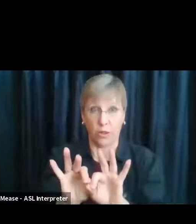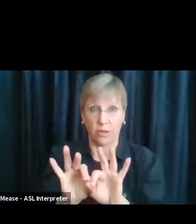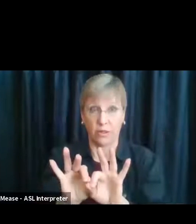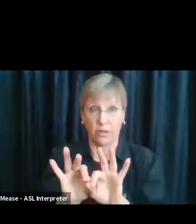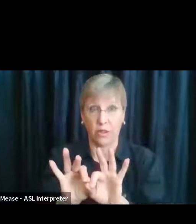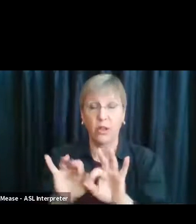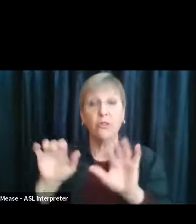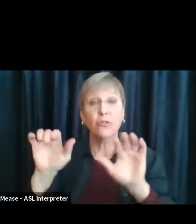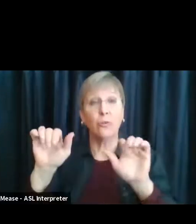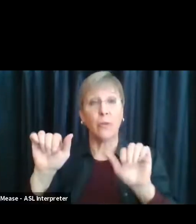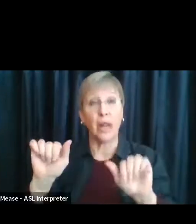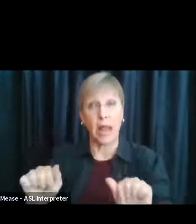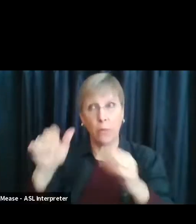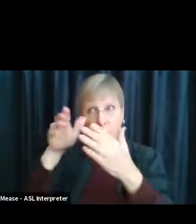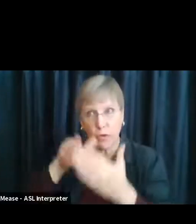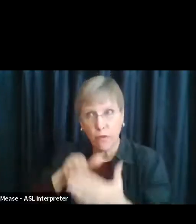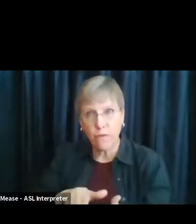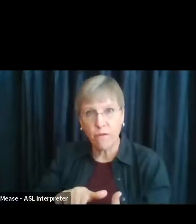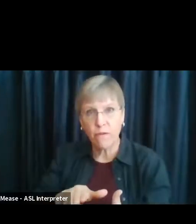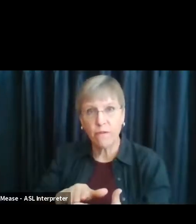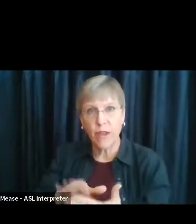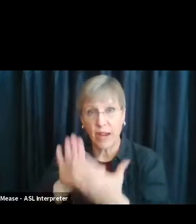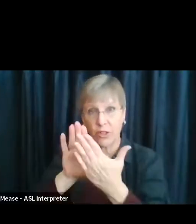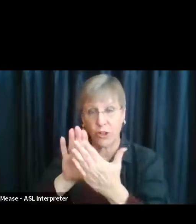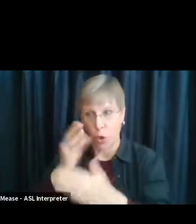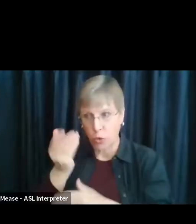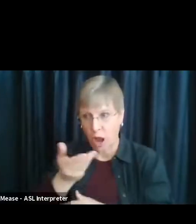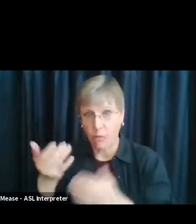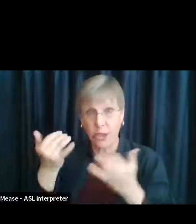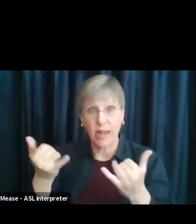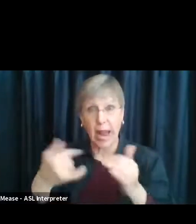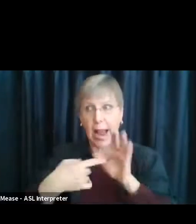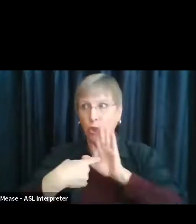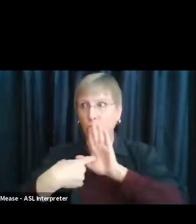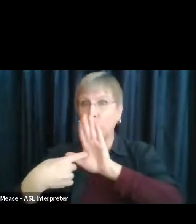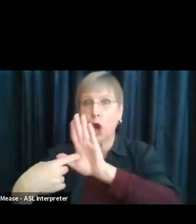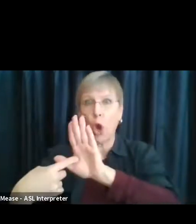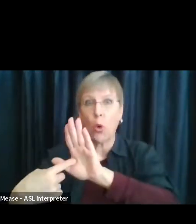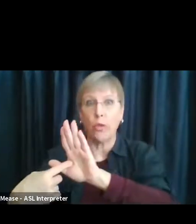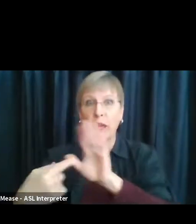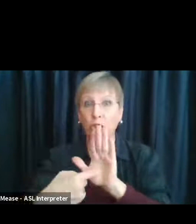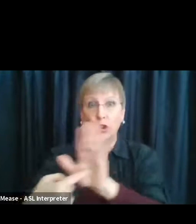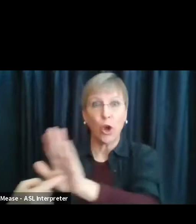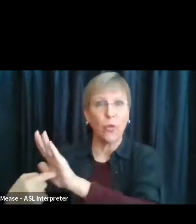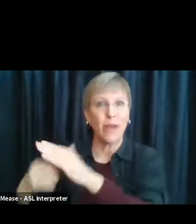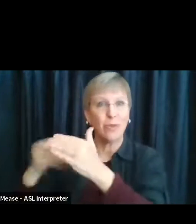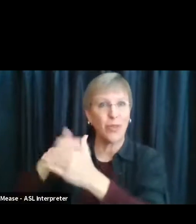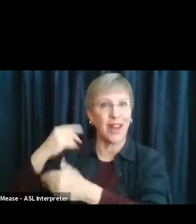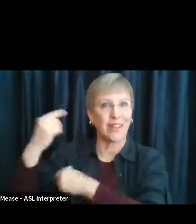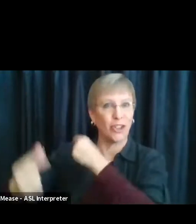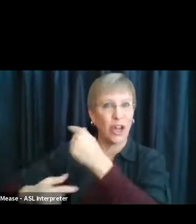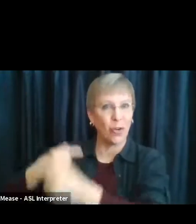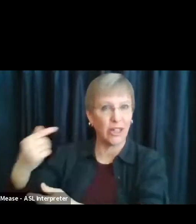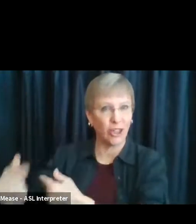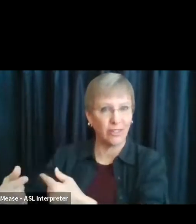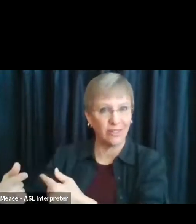to be able to face those objects today and to show them to the next generation.